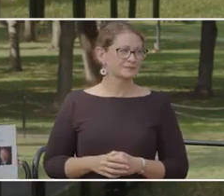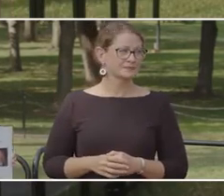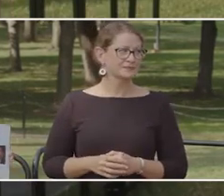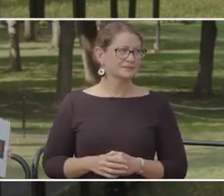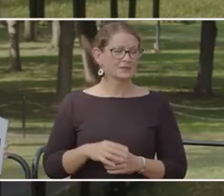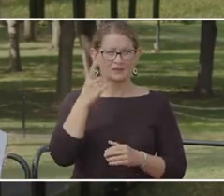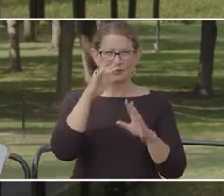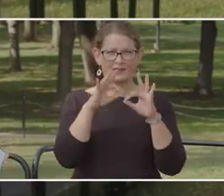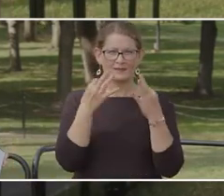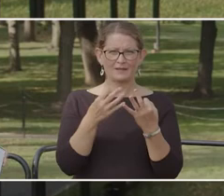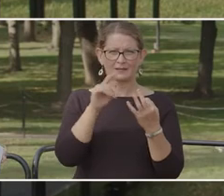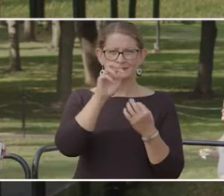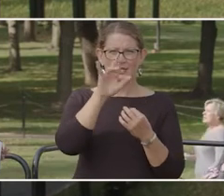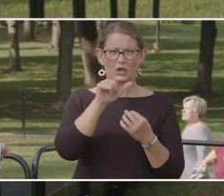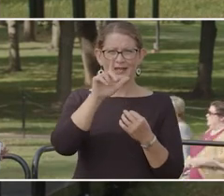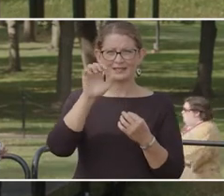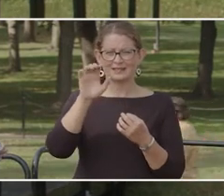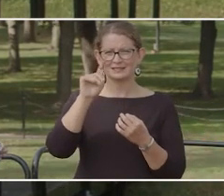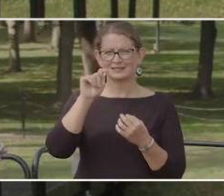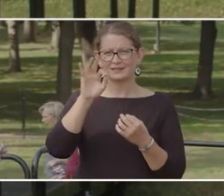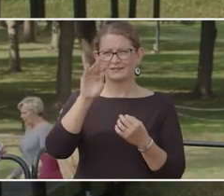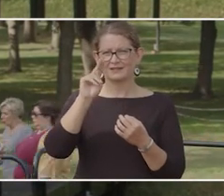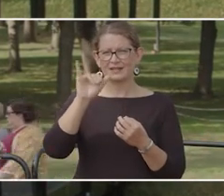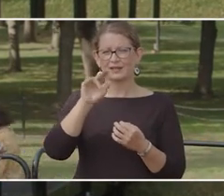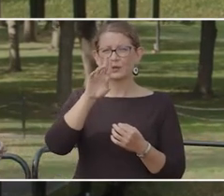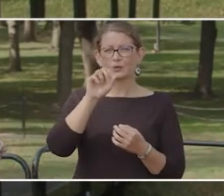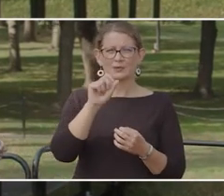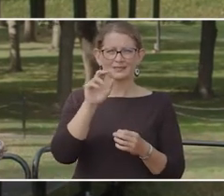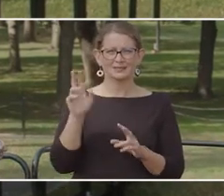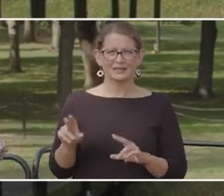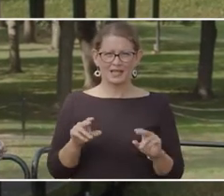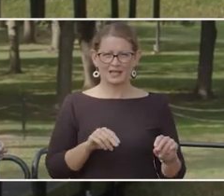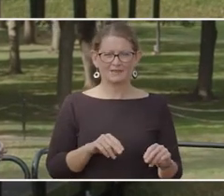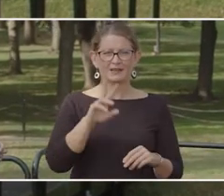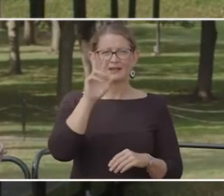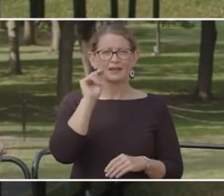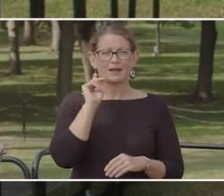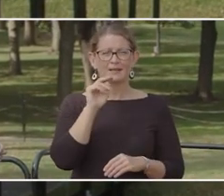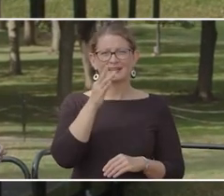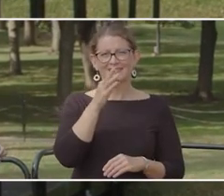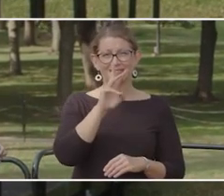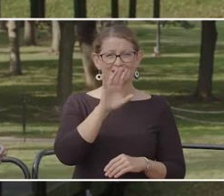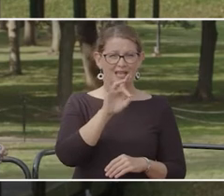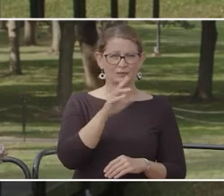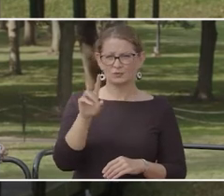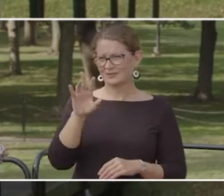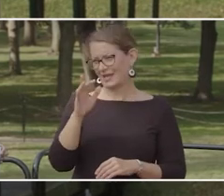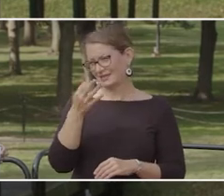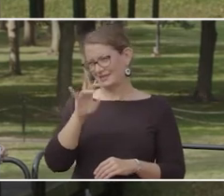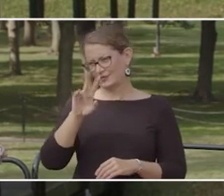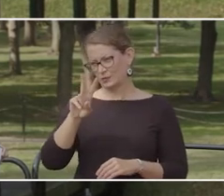1975. On behalf of the family of Terry Lee Tiffany, United States Navy, Vietnam, 1968 to 1972.